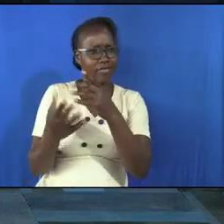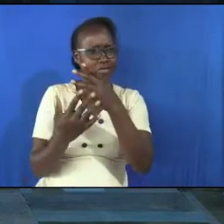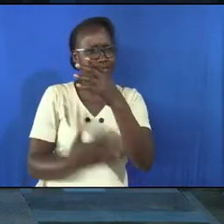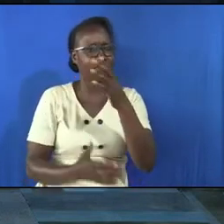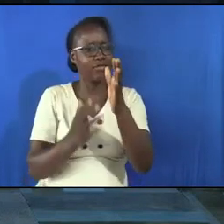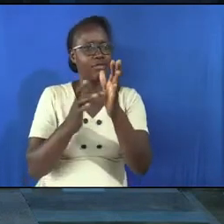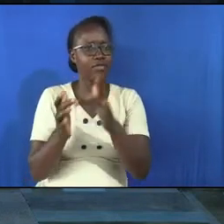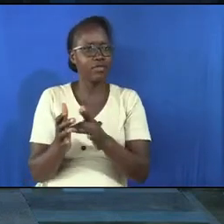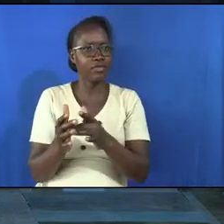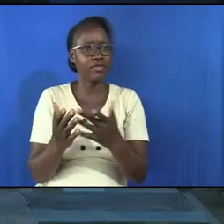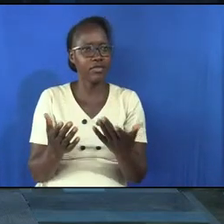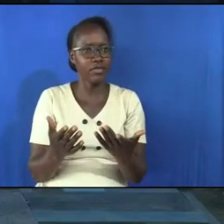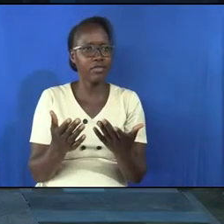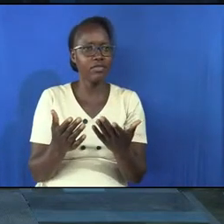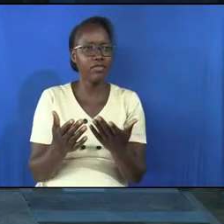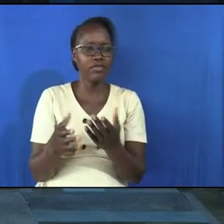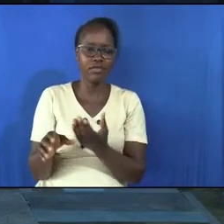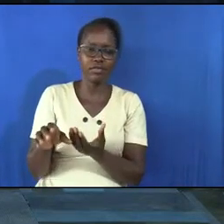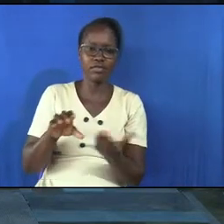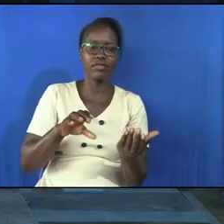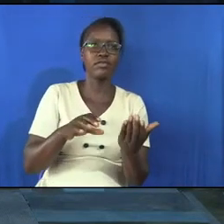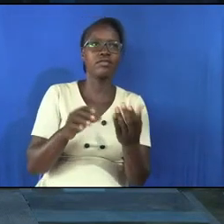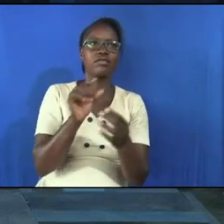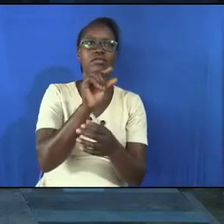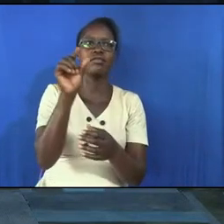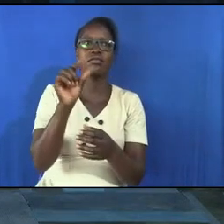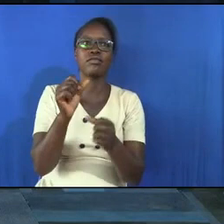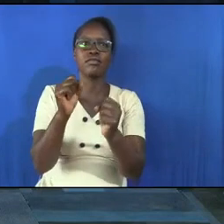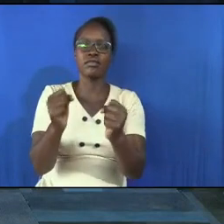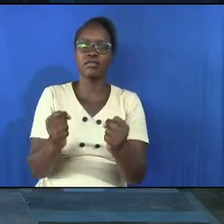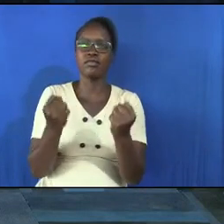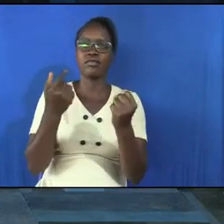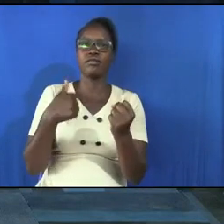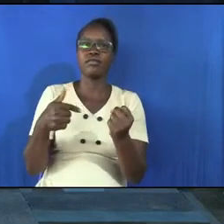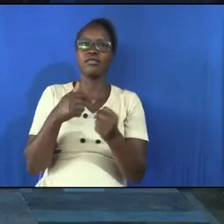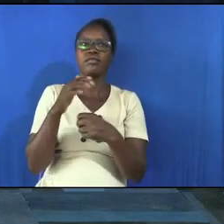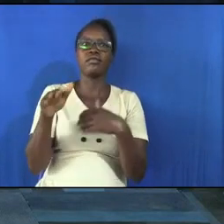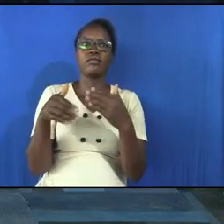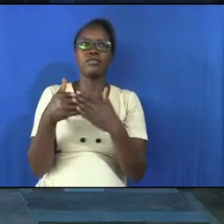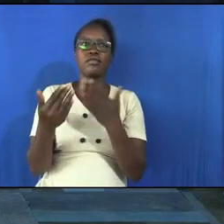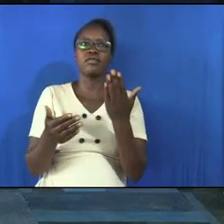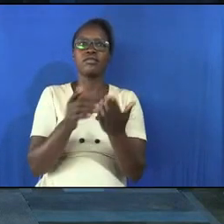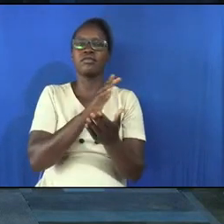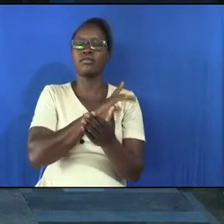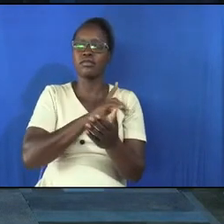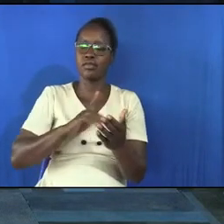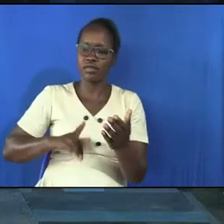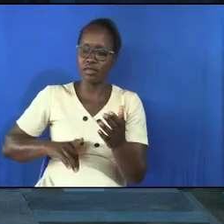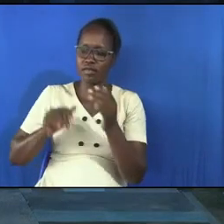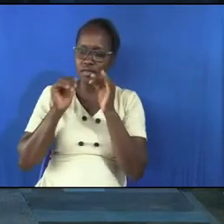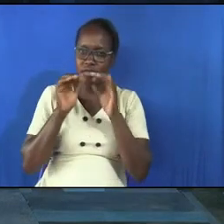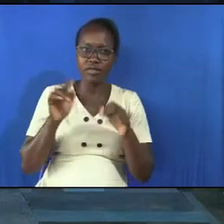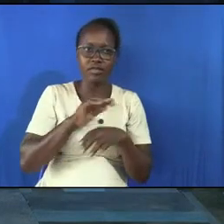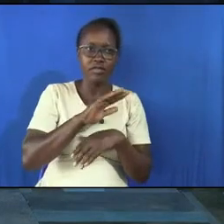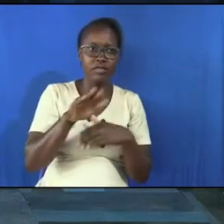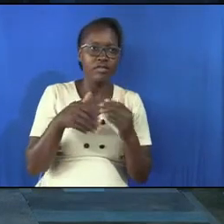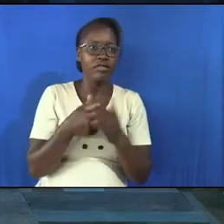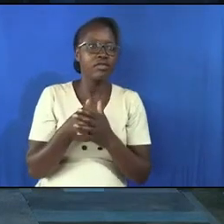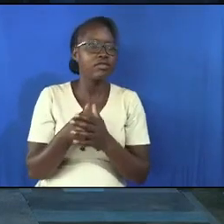of Jesus, which was shed on the cross to save us all. May God bless you all.